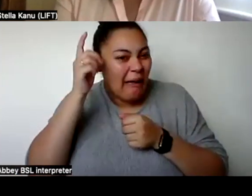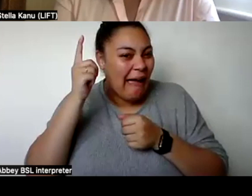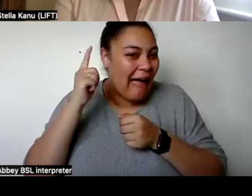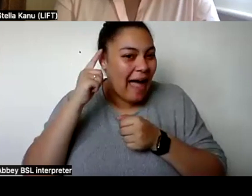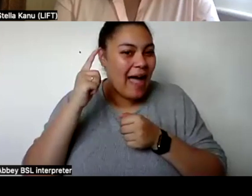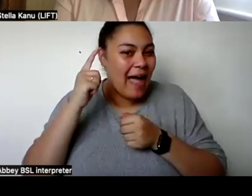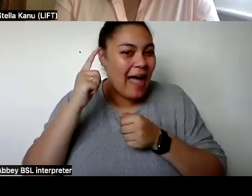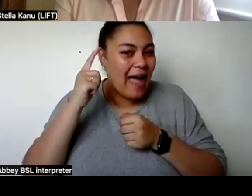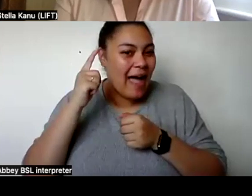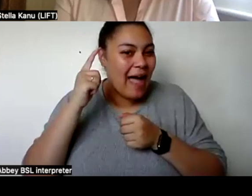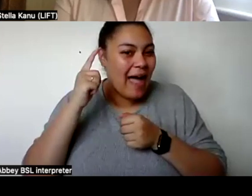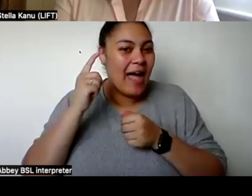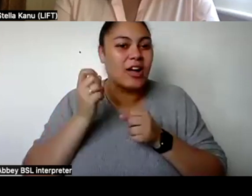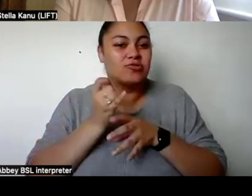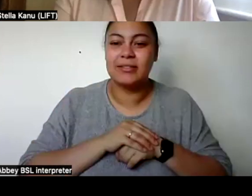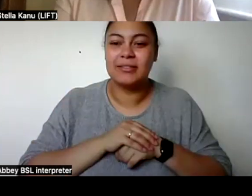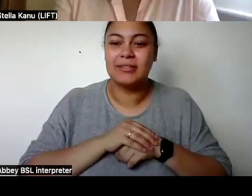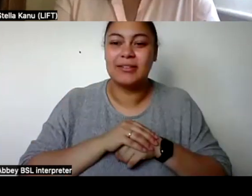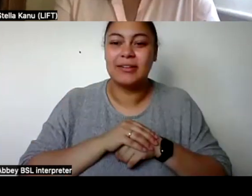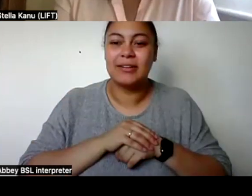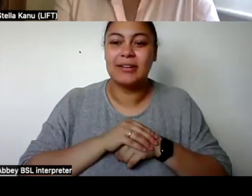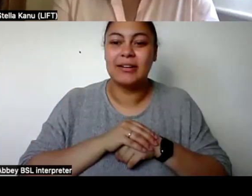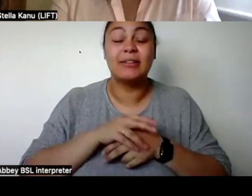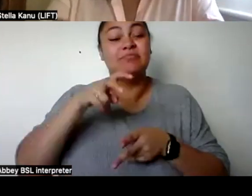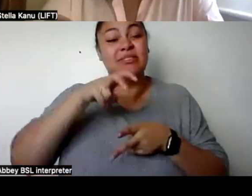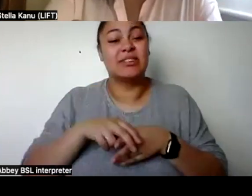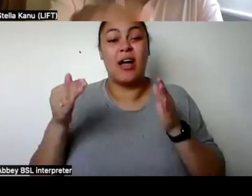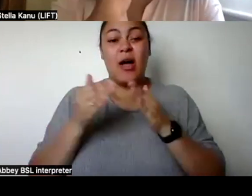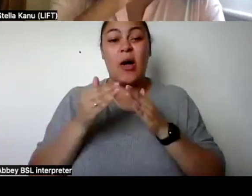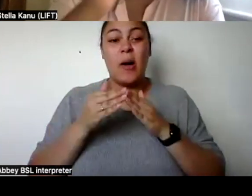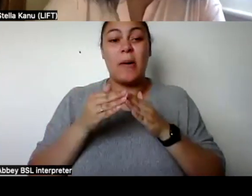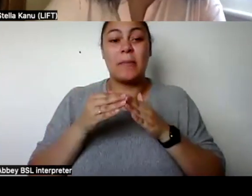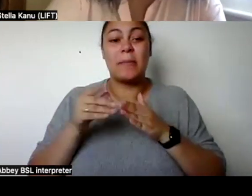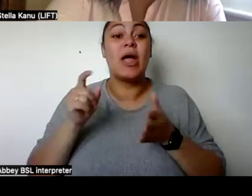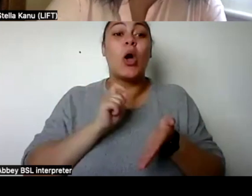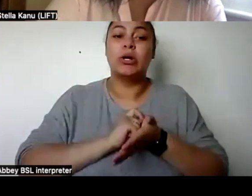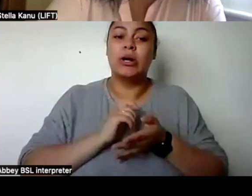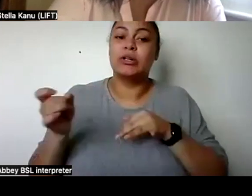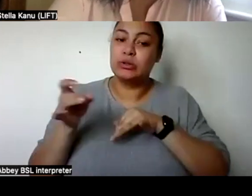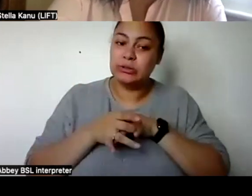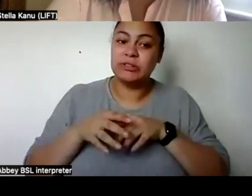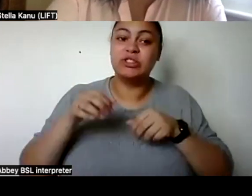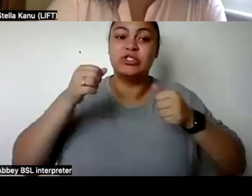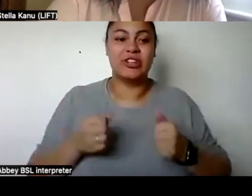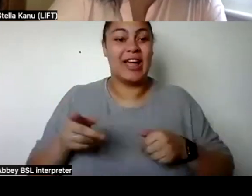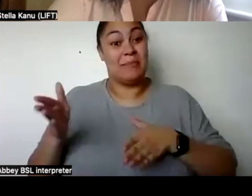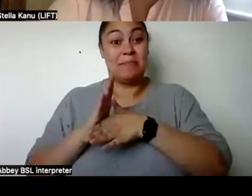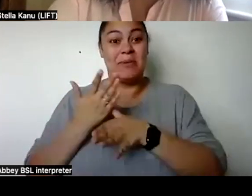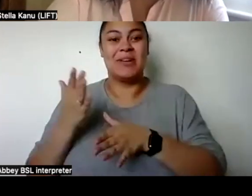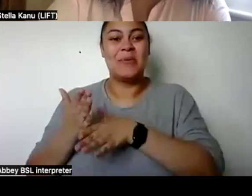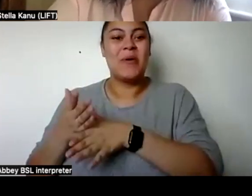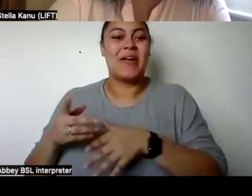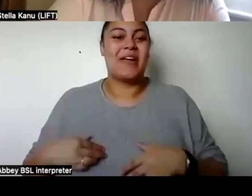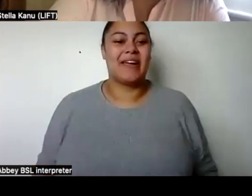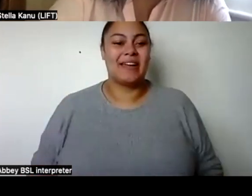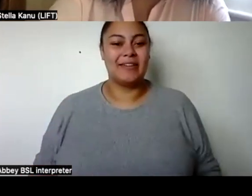hair, and I'm sat at home in my husband's chair because he's at work. Back to you, Sandy. Thank